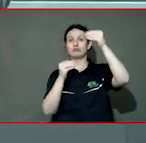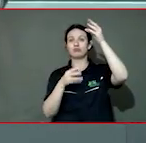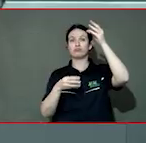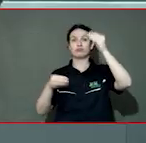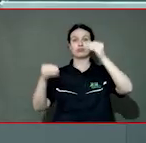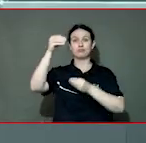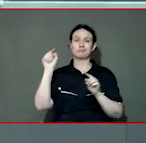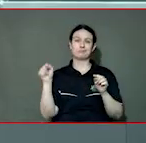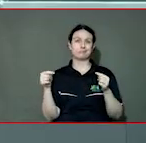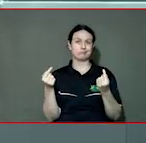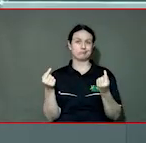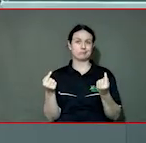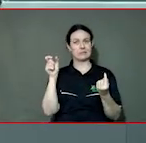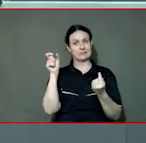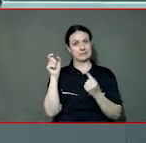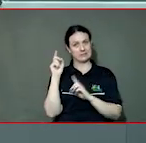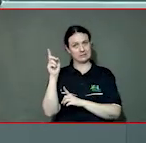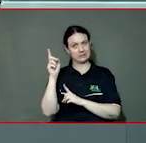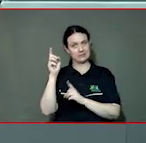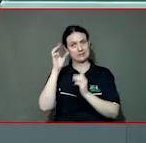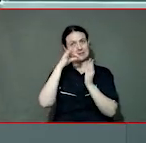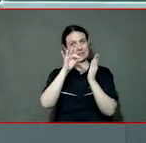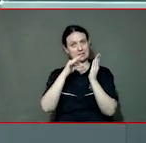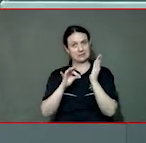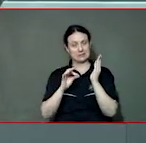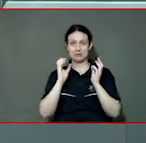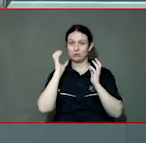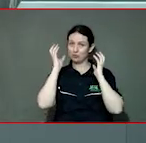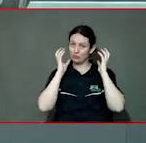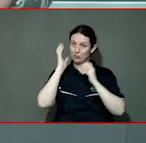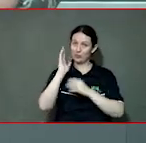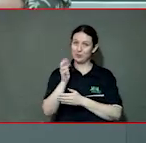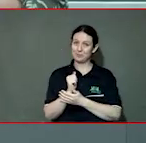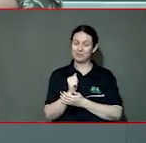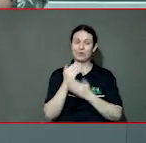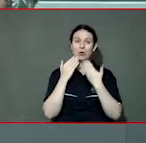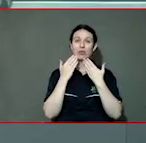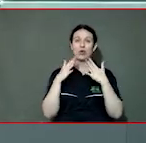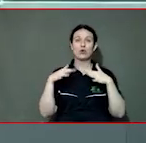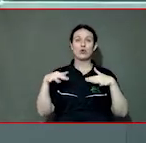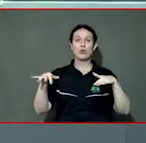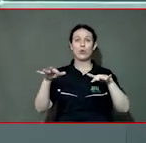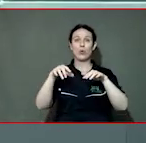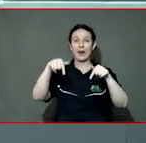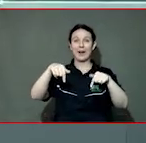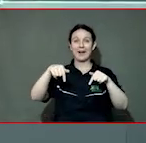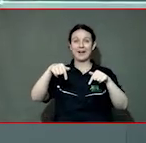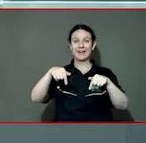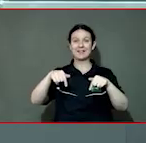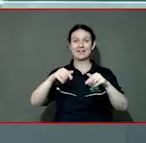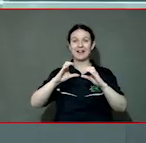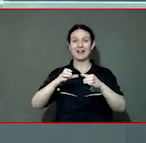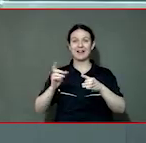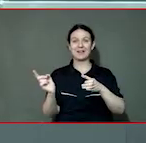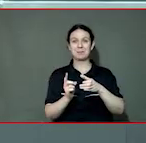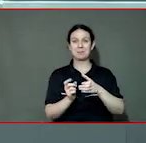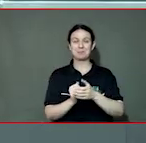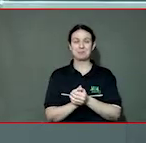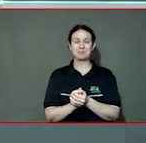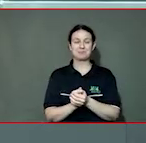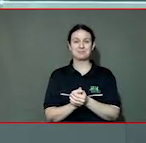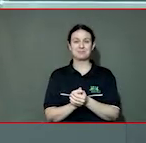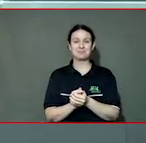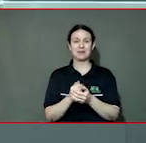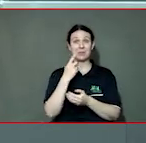Then you confuse your teacher. Okay, so thank you, boys and girls, for today's lesson. I